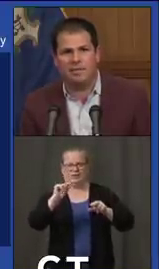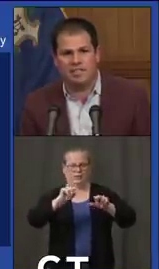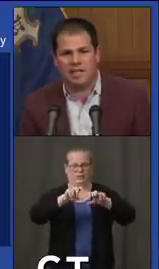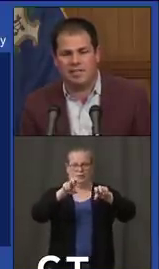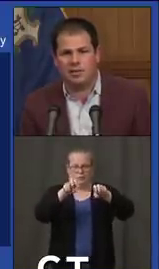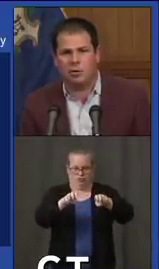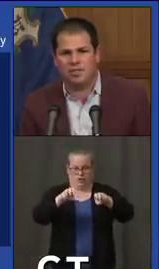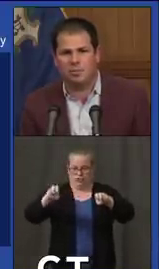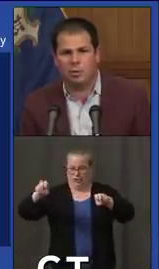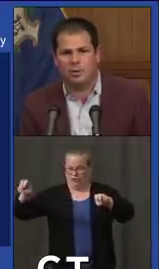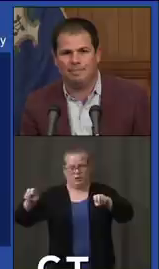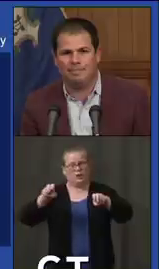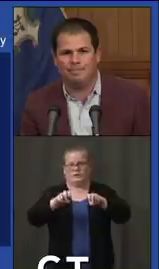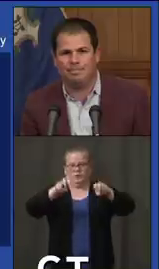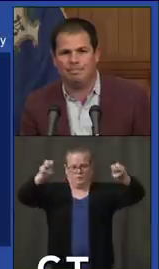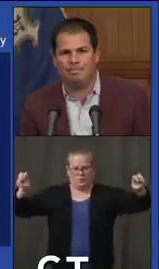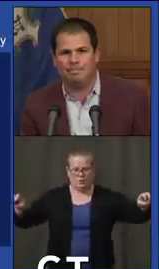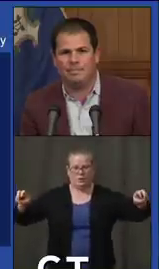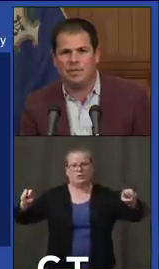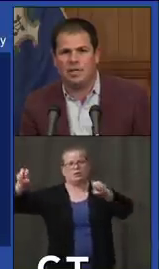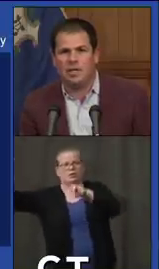really emphasizing across the board.